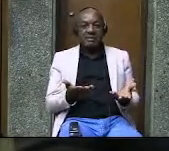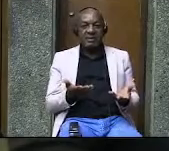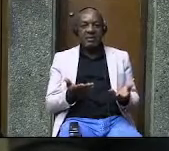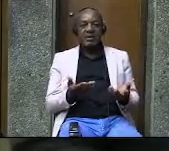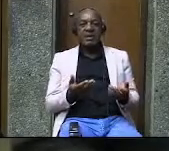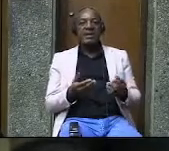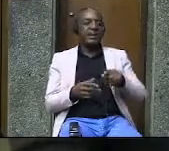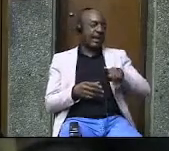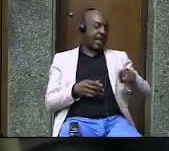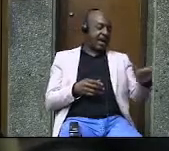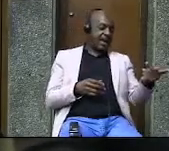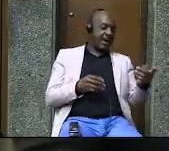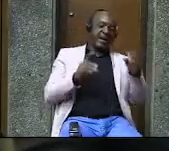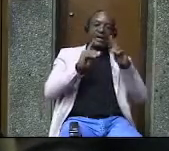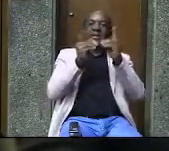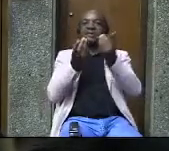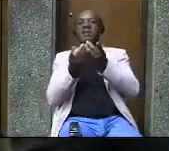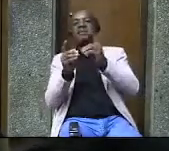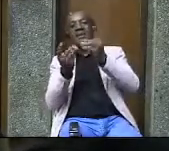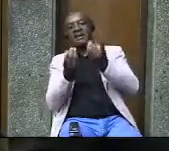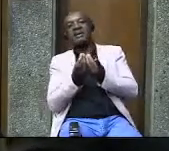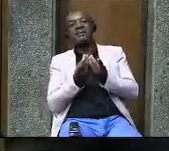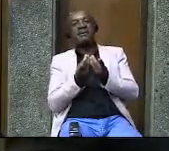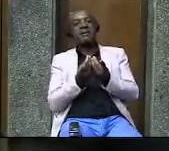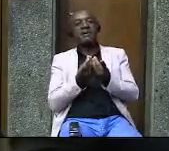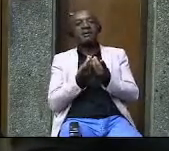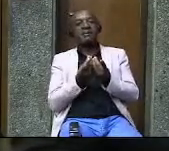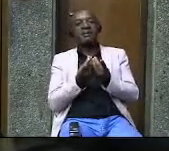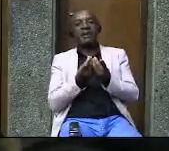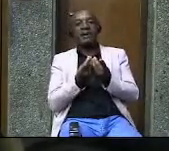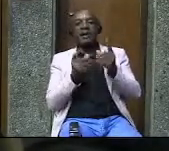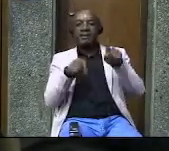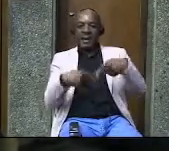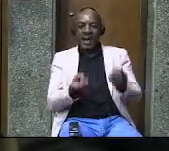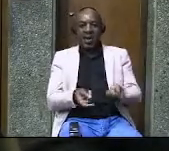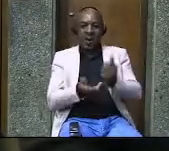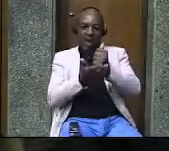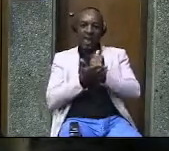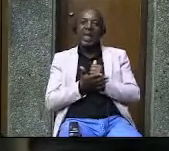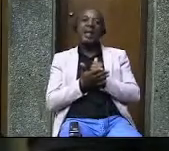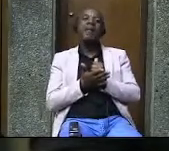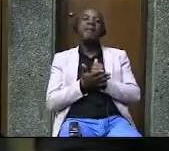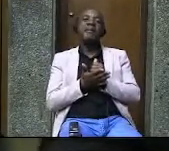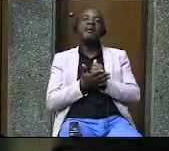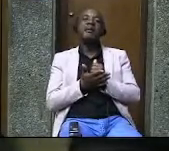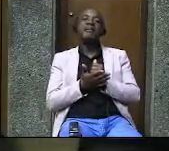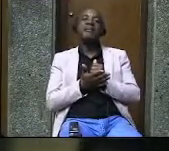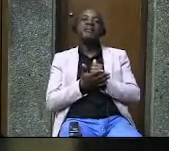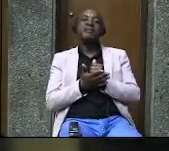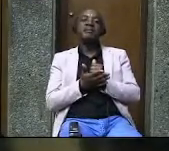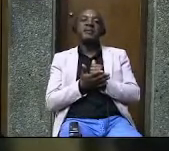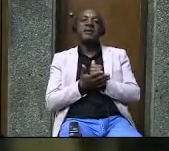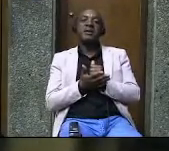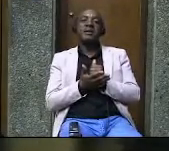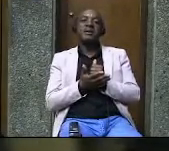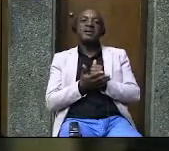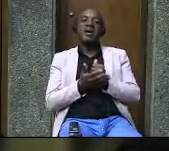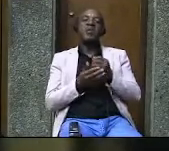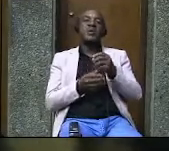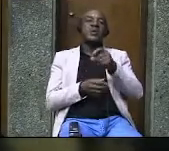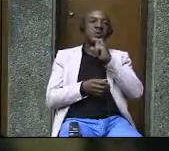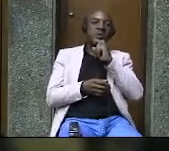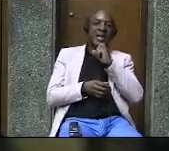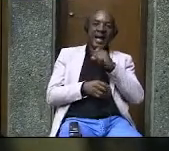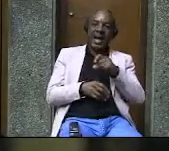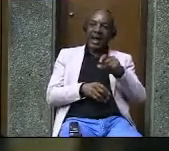actually addressing successfully currently the current land use and town planning complaints and illegal building